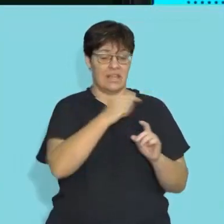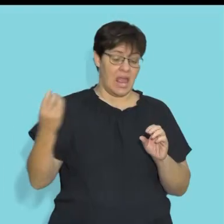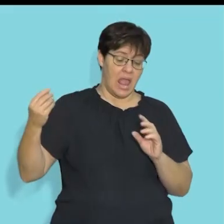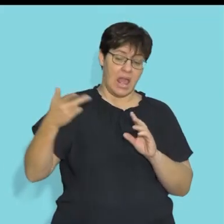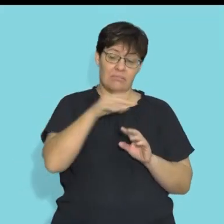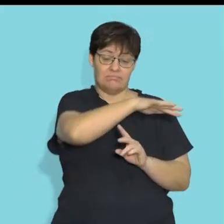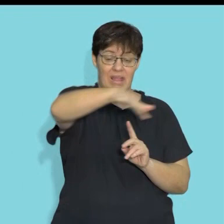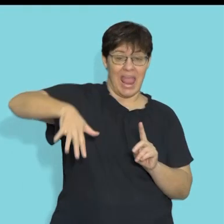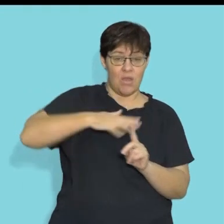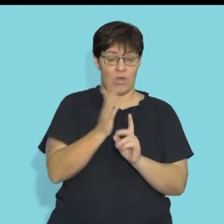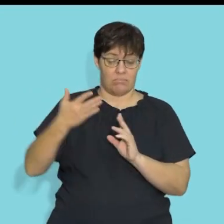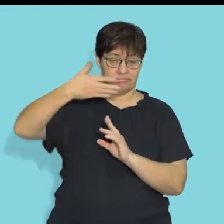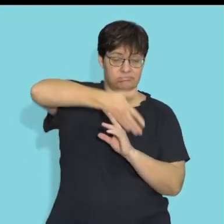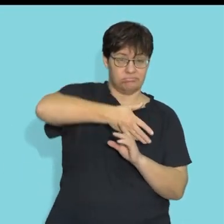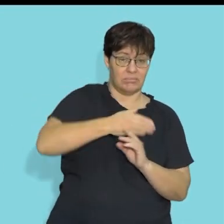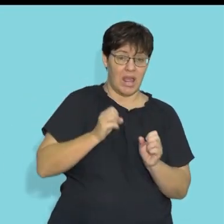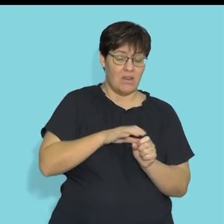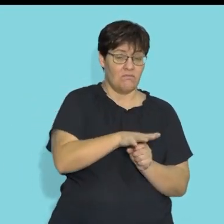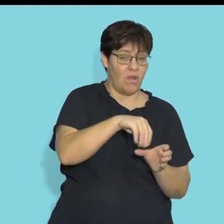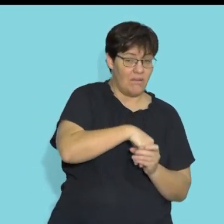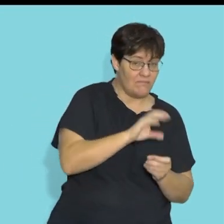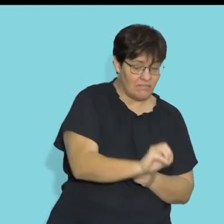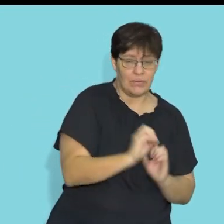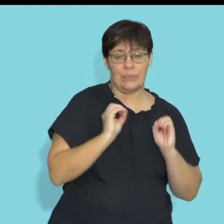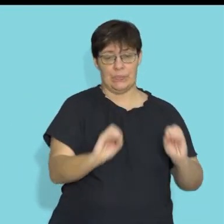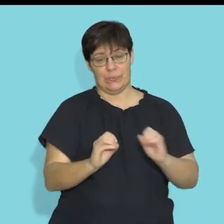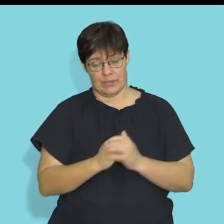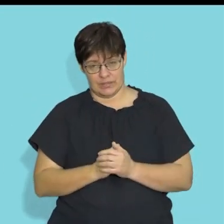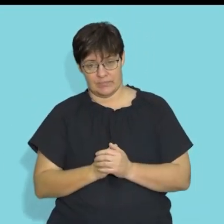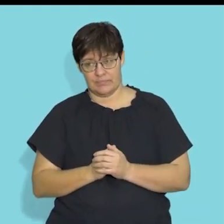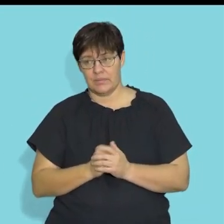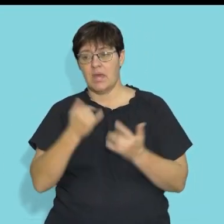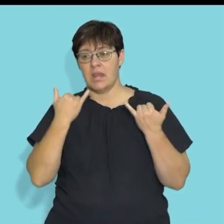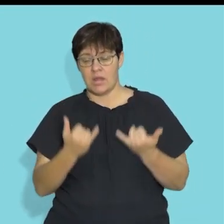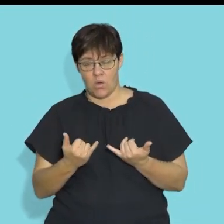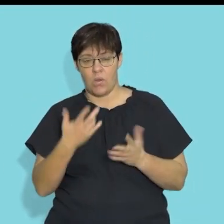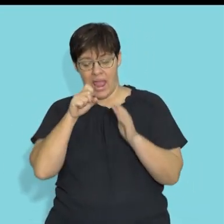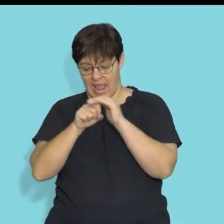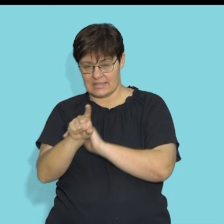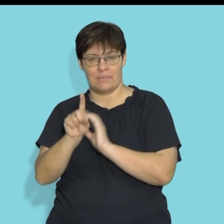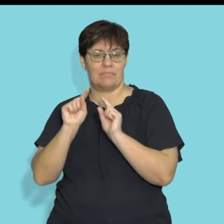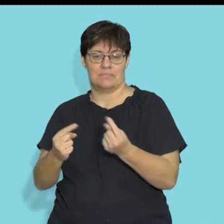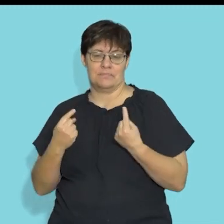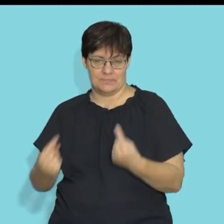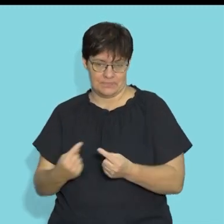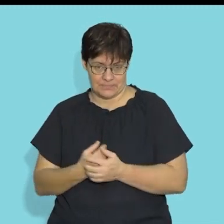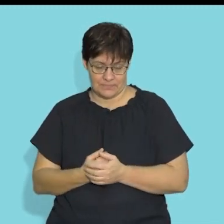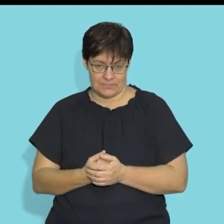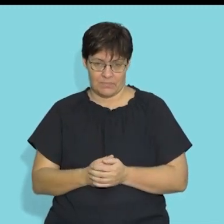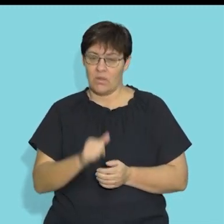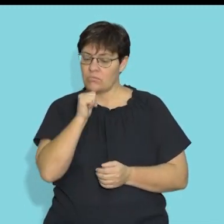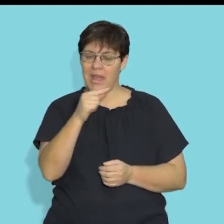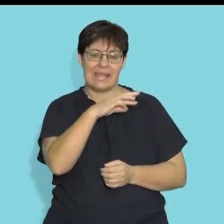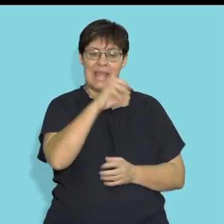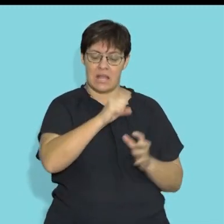surroundings. A closed system is where your reactants or your products cannot escape. Even if